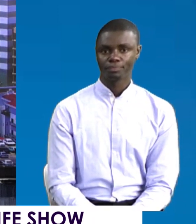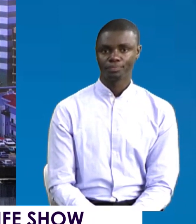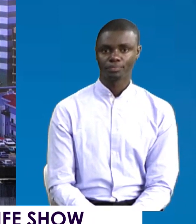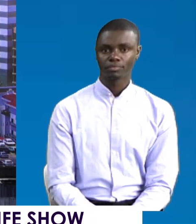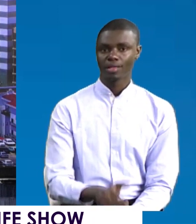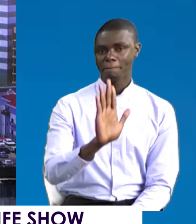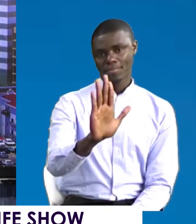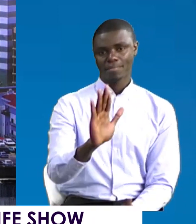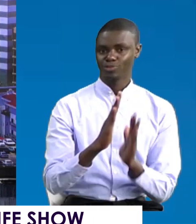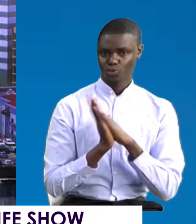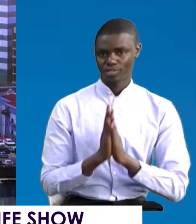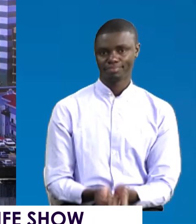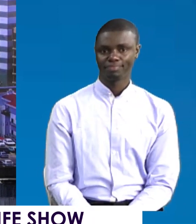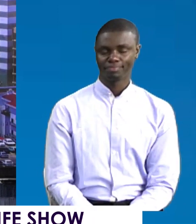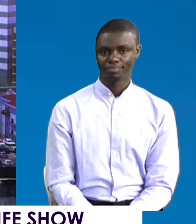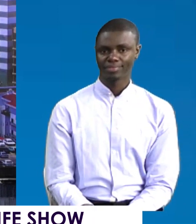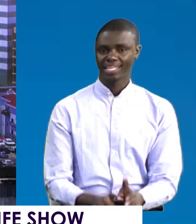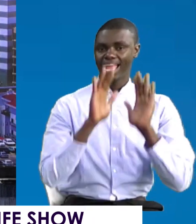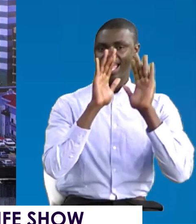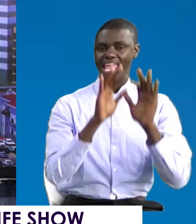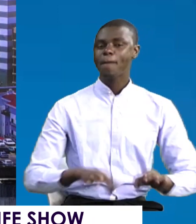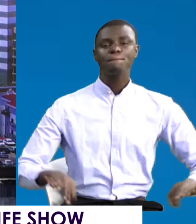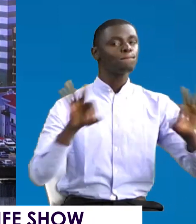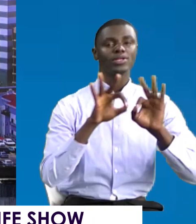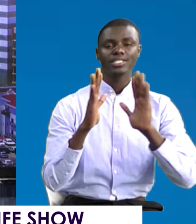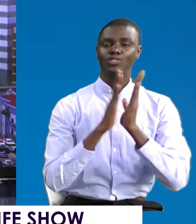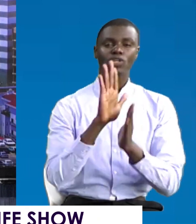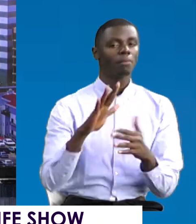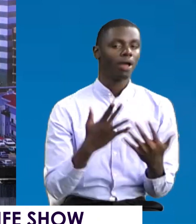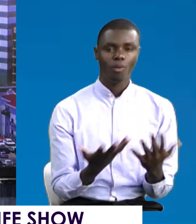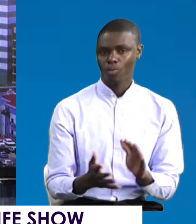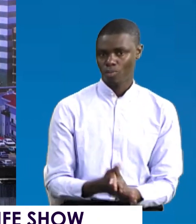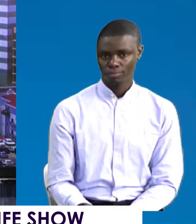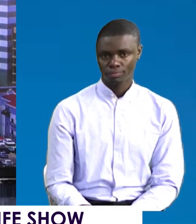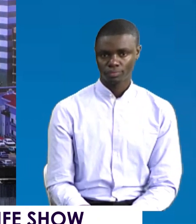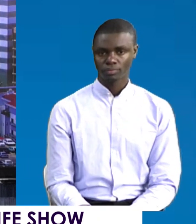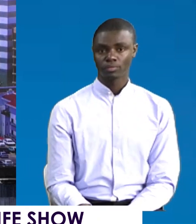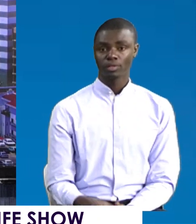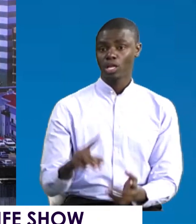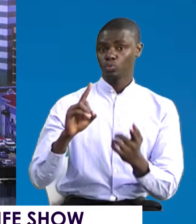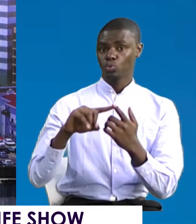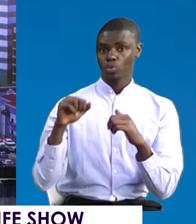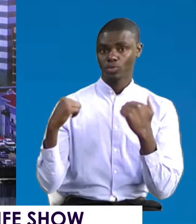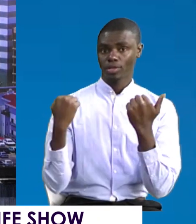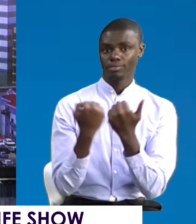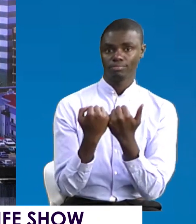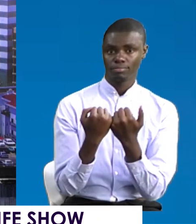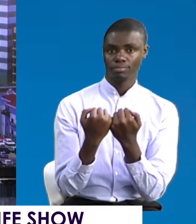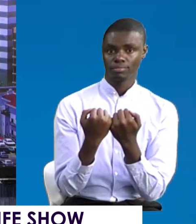Your story. How important is your story to the society?